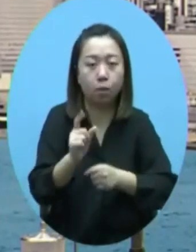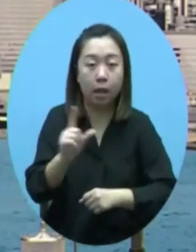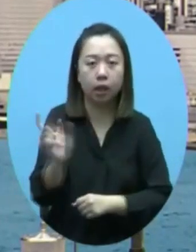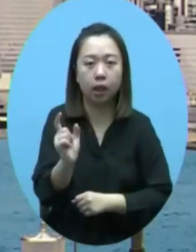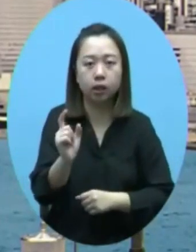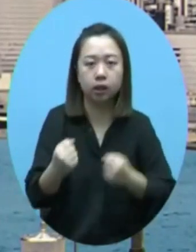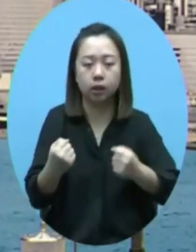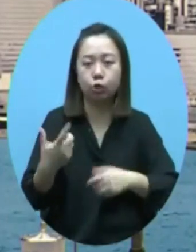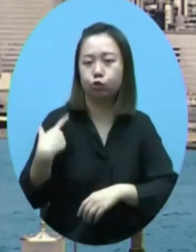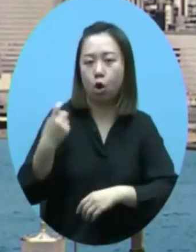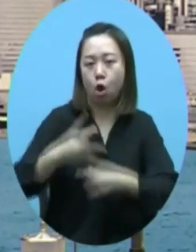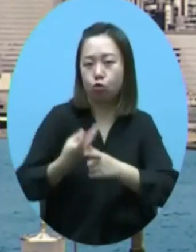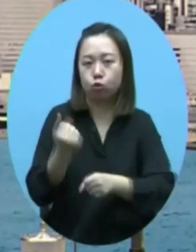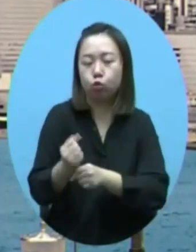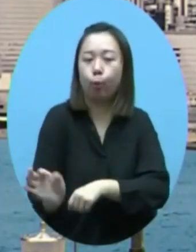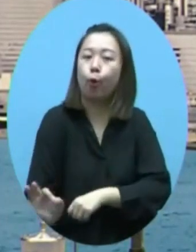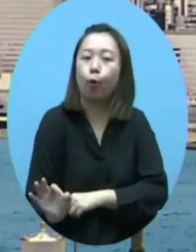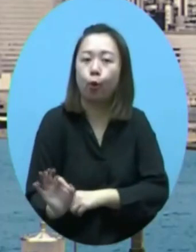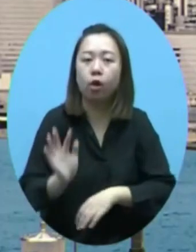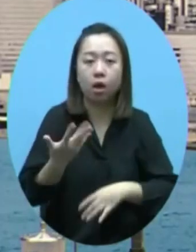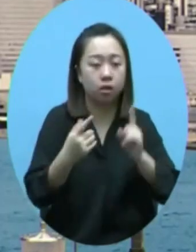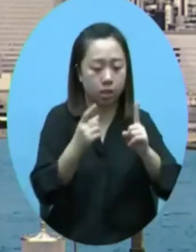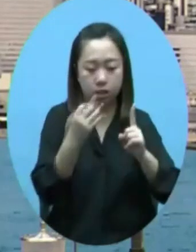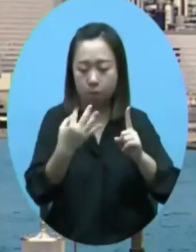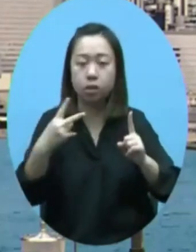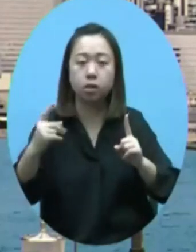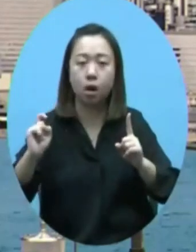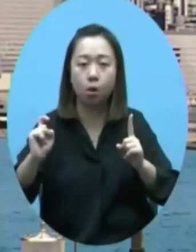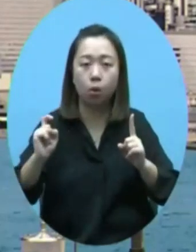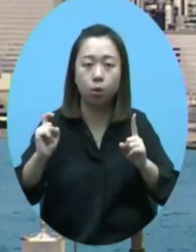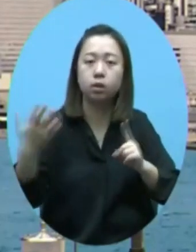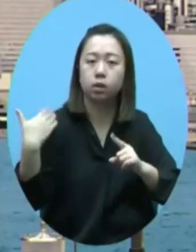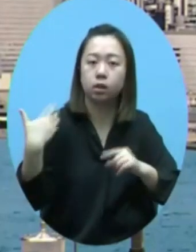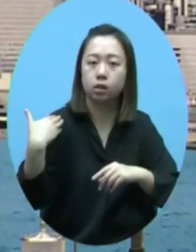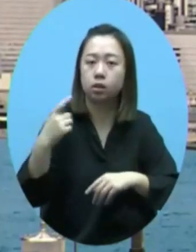used to be a taxi driver and did not work for the past 2 months.